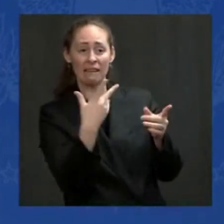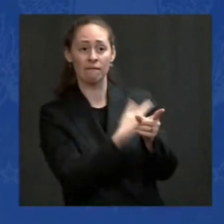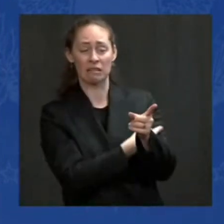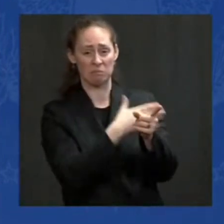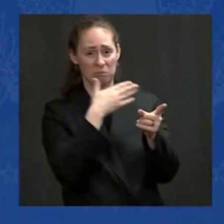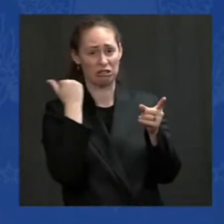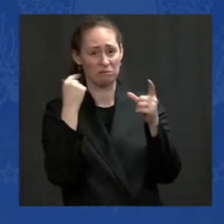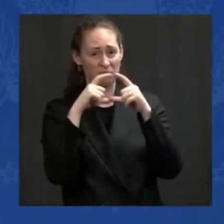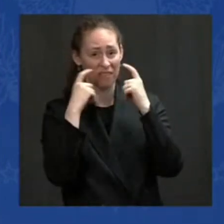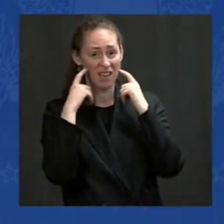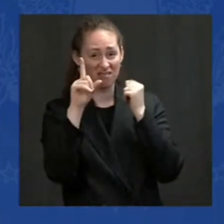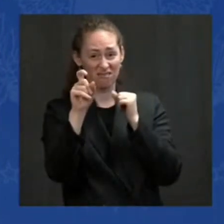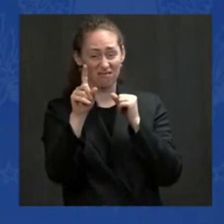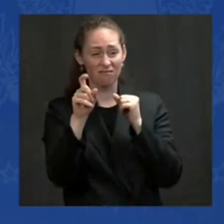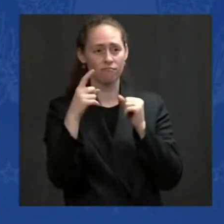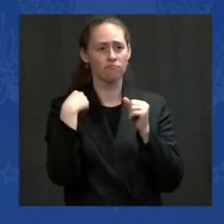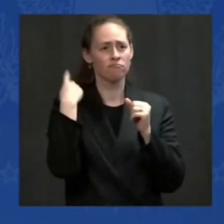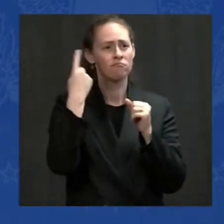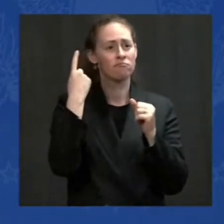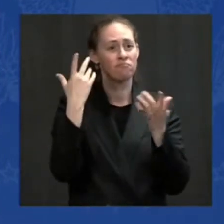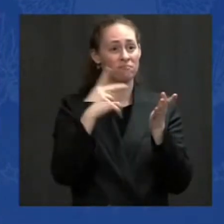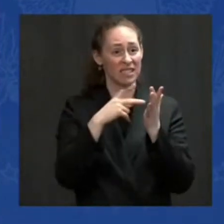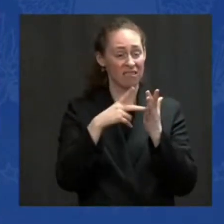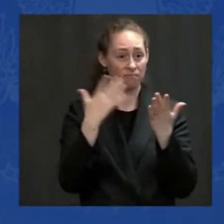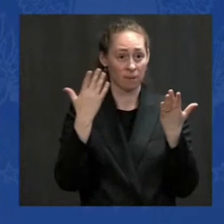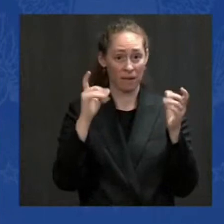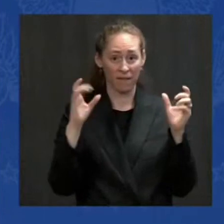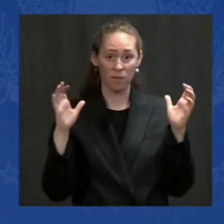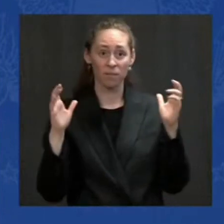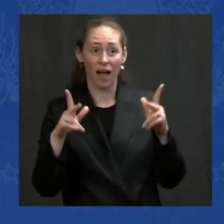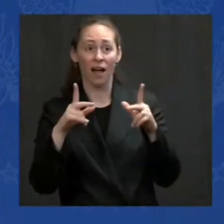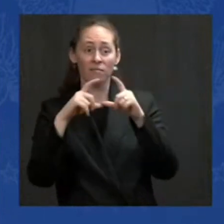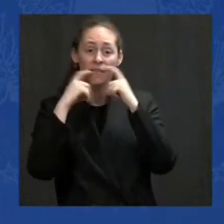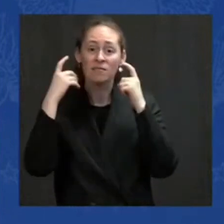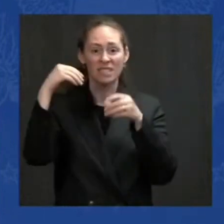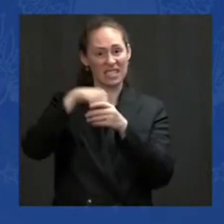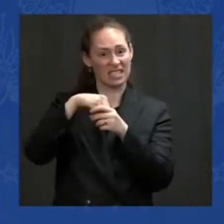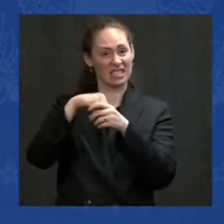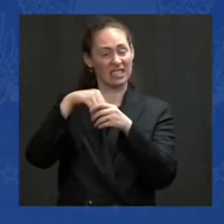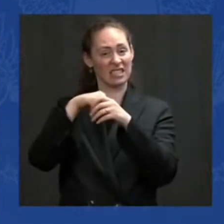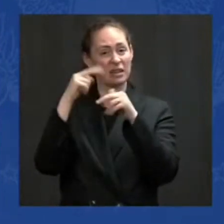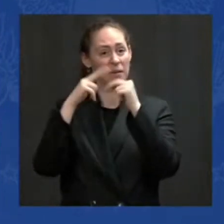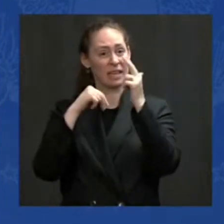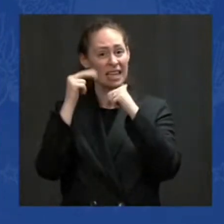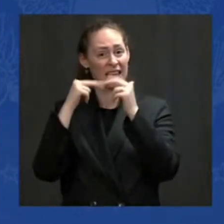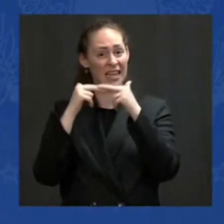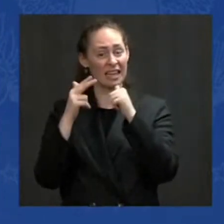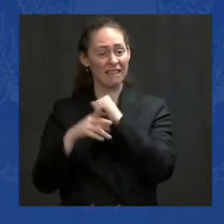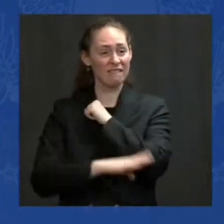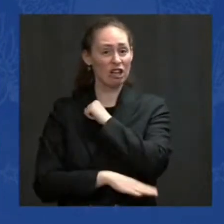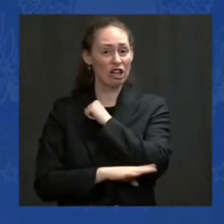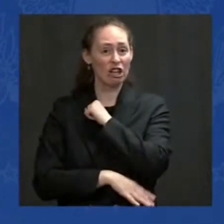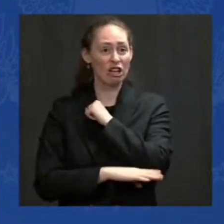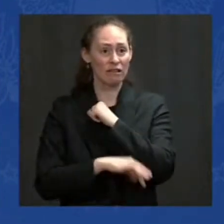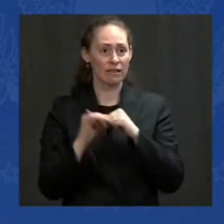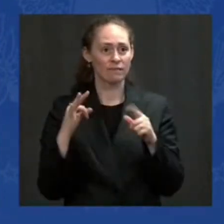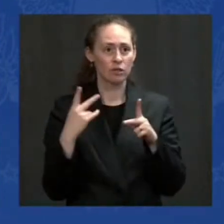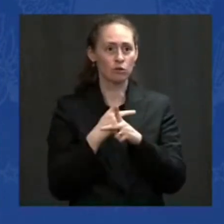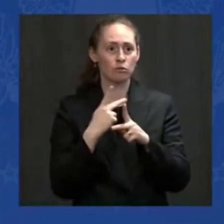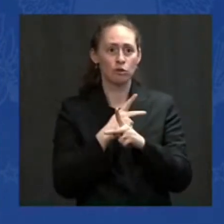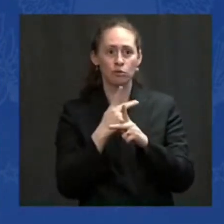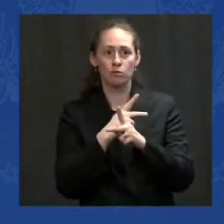of thinking that we might have to go back to wearing masks indoors in the fall if things get even worse? And that's for vaccinated people, of